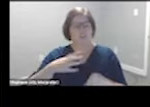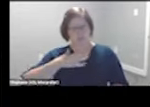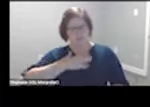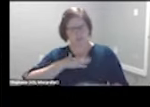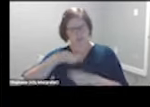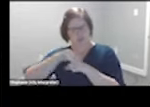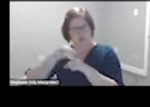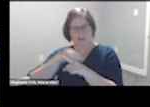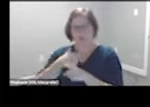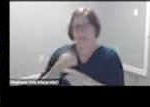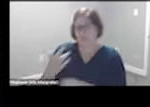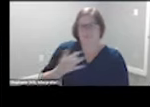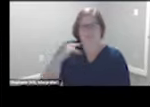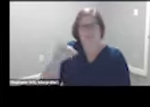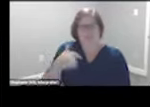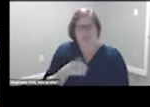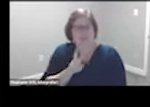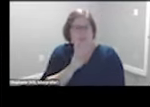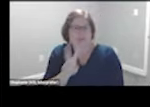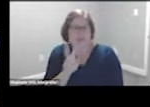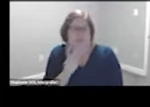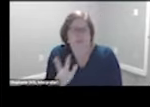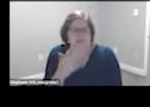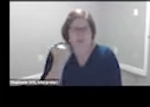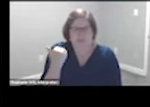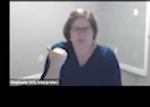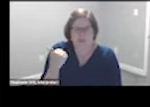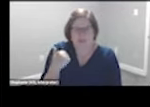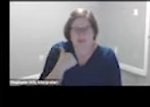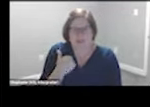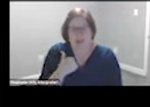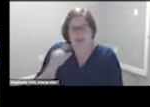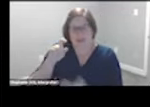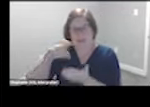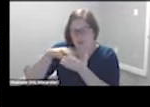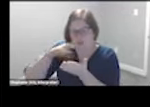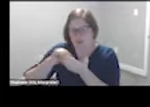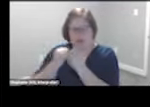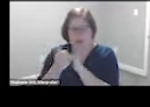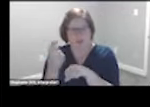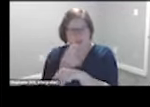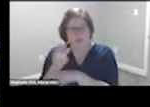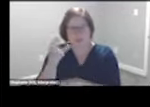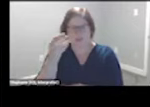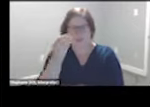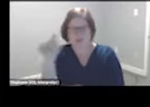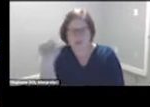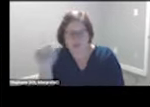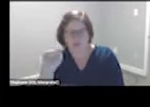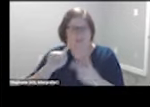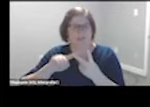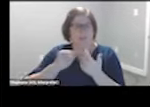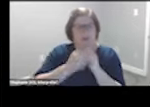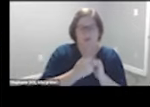back, because I should learn how to use the toilet. I should learn how to eat. I should learn how to get the water from